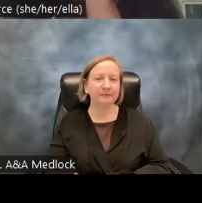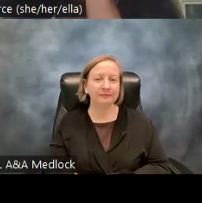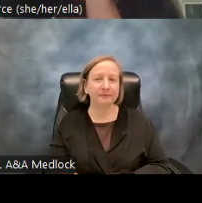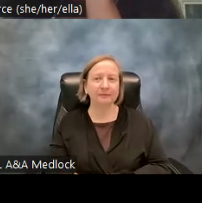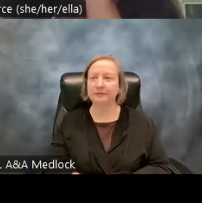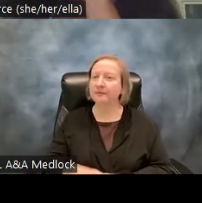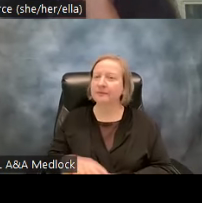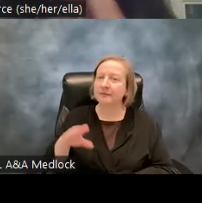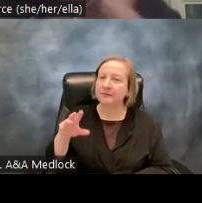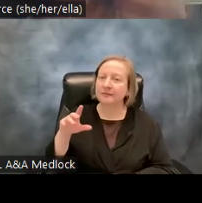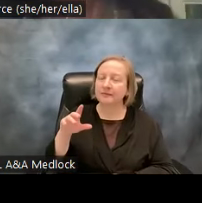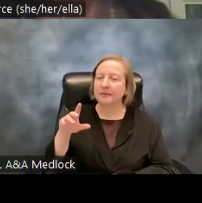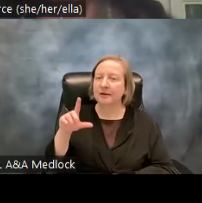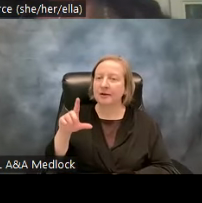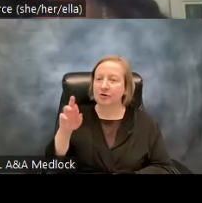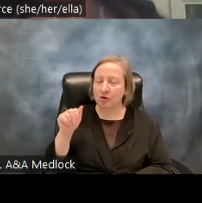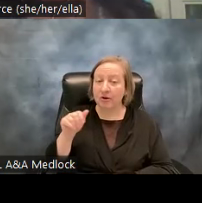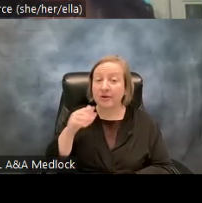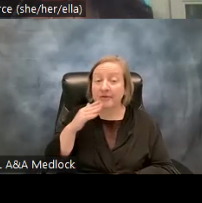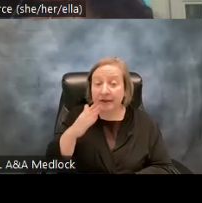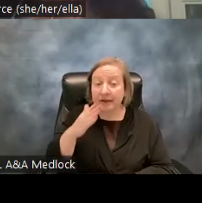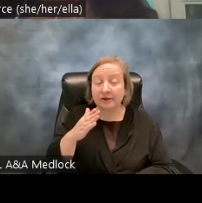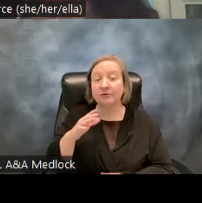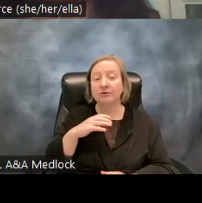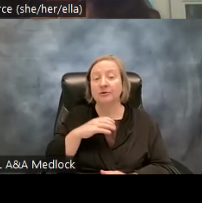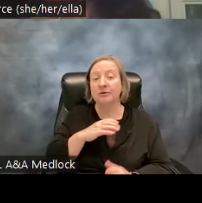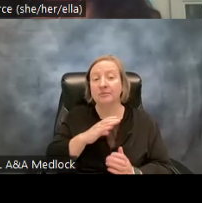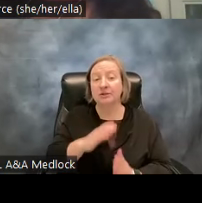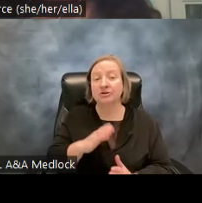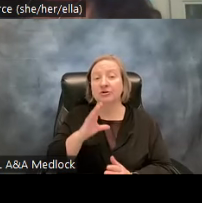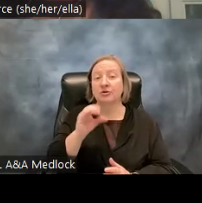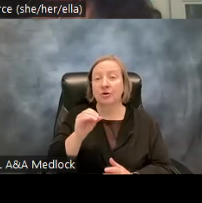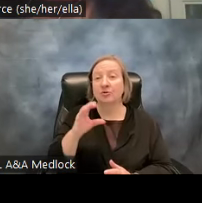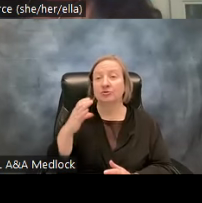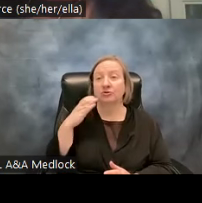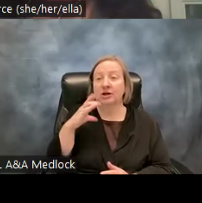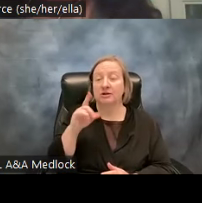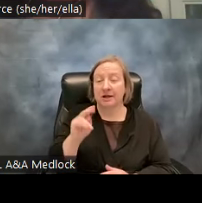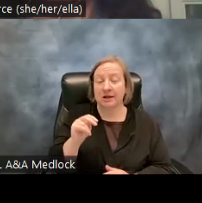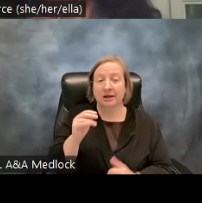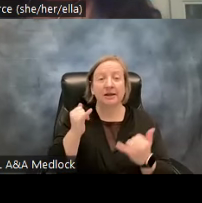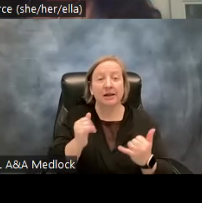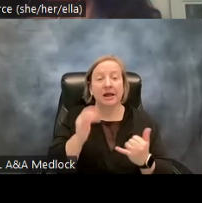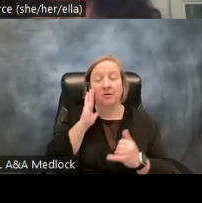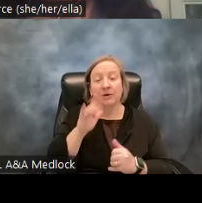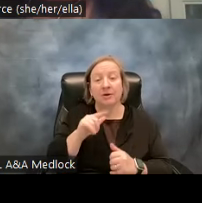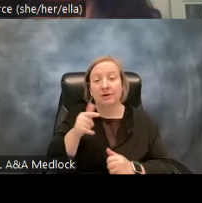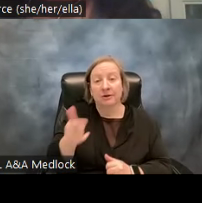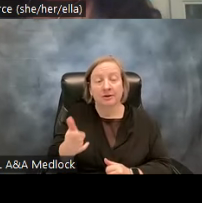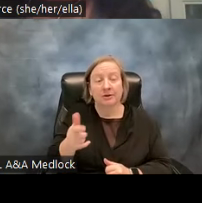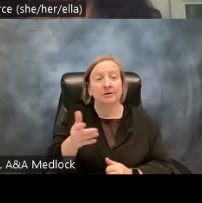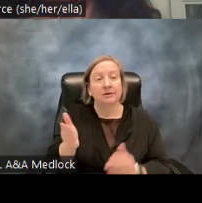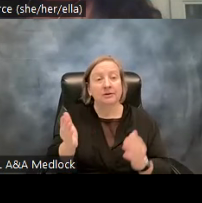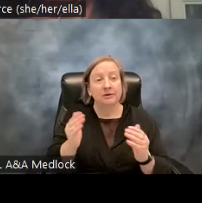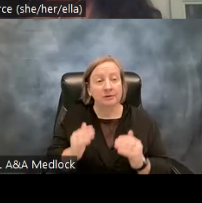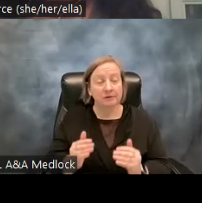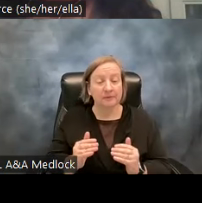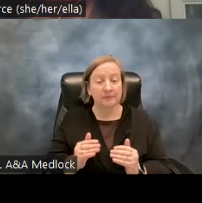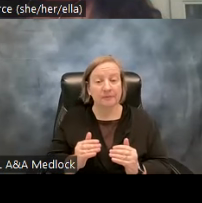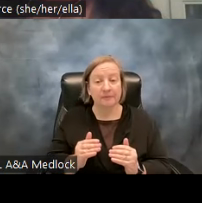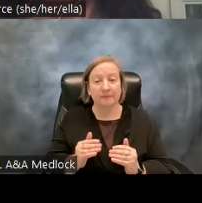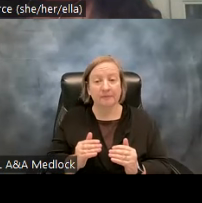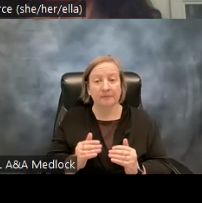Thank you, Commissioner and Co-Chair Dan. Now we're gonna pass to the next, going